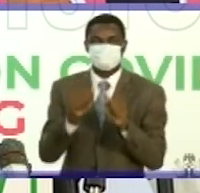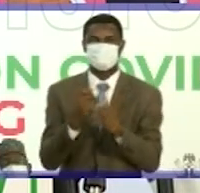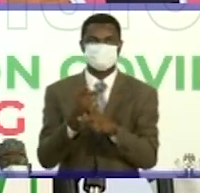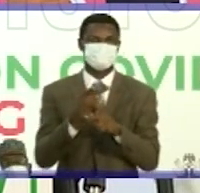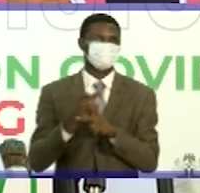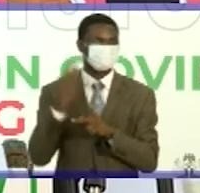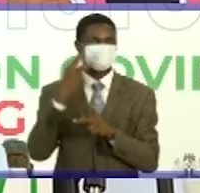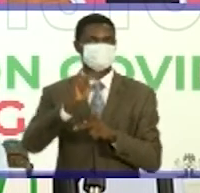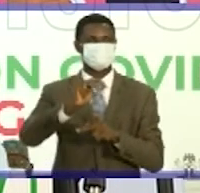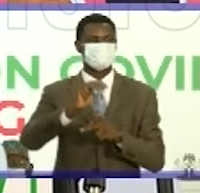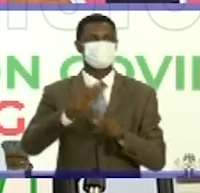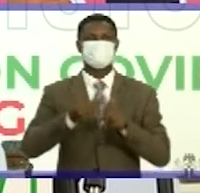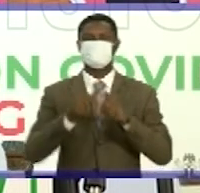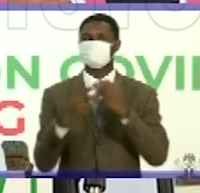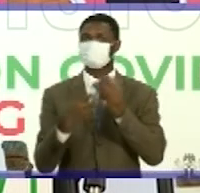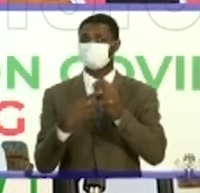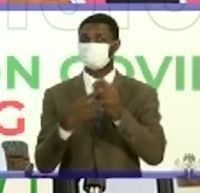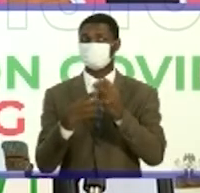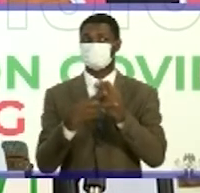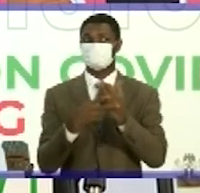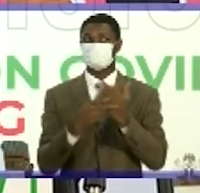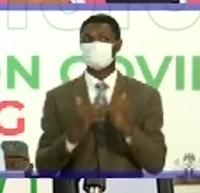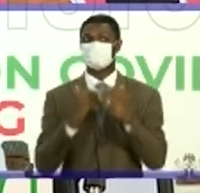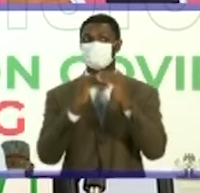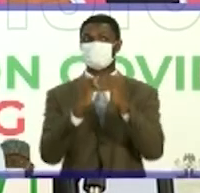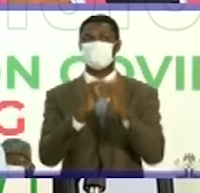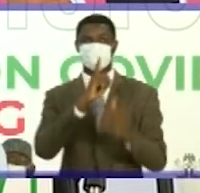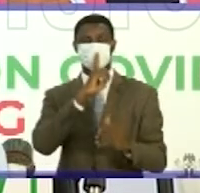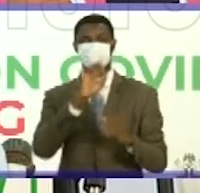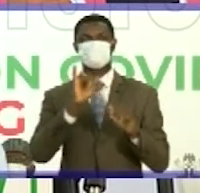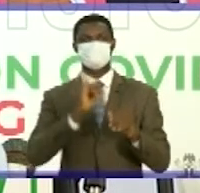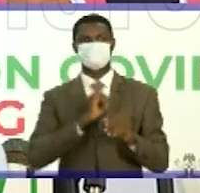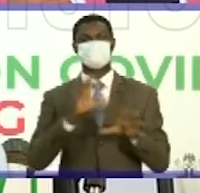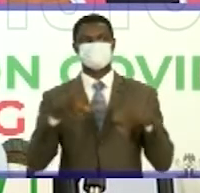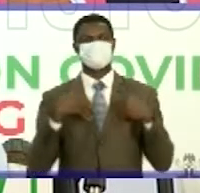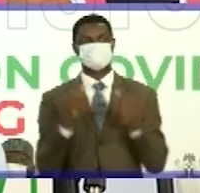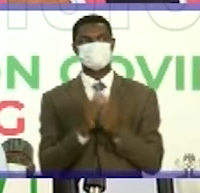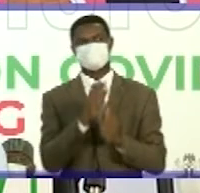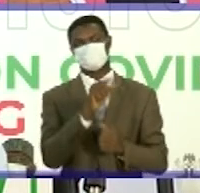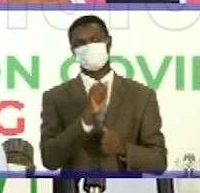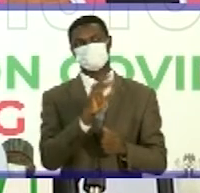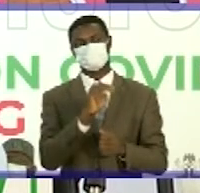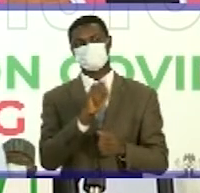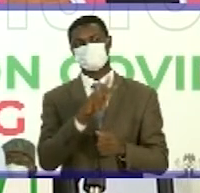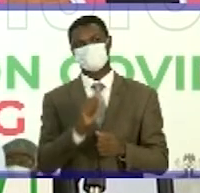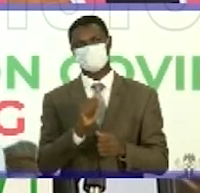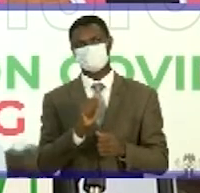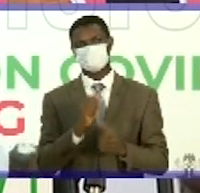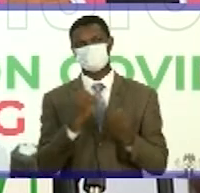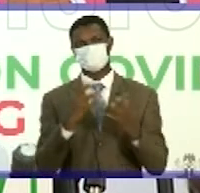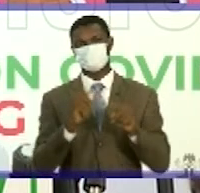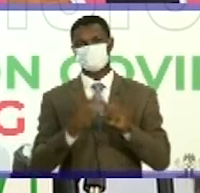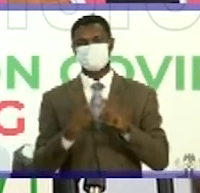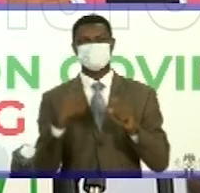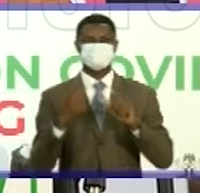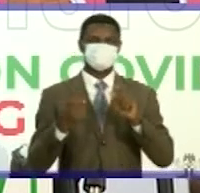Limit banking hold, Amaka. So I completely agree with you. A lot of the changes we have pushed through